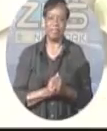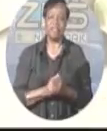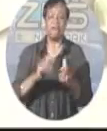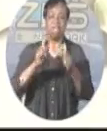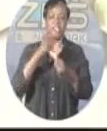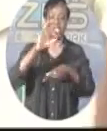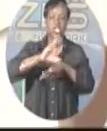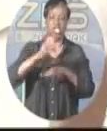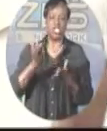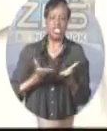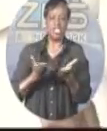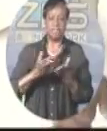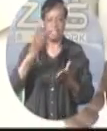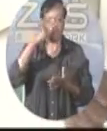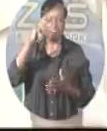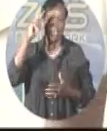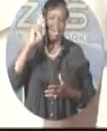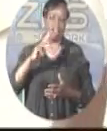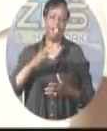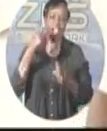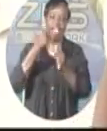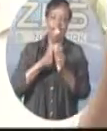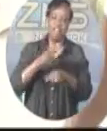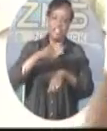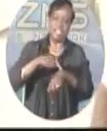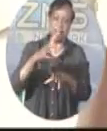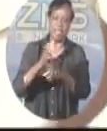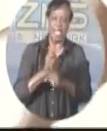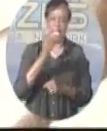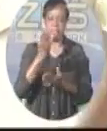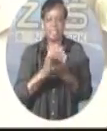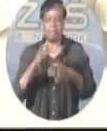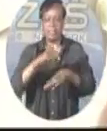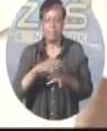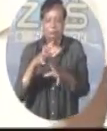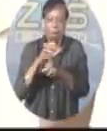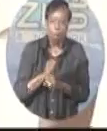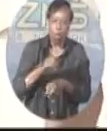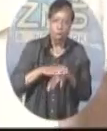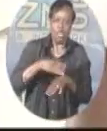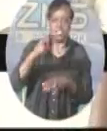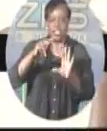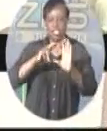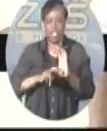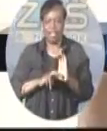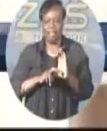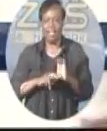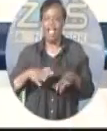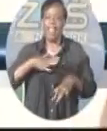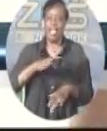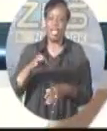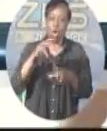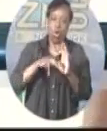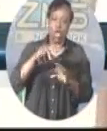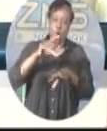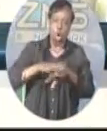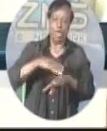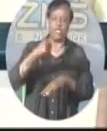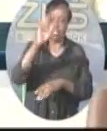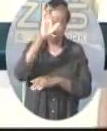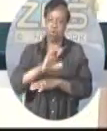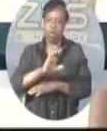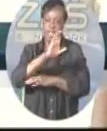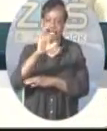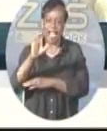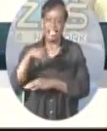service in the Bluff. Every time when you get up, sometimes you gotta hold on to the chair. Yeah. Like you're holding on to the cross. Yes,